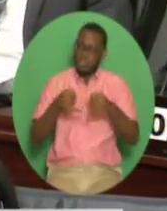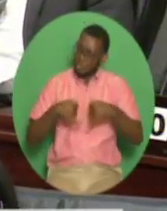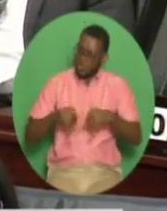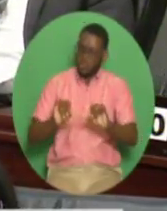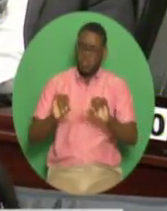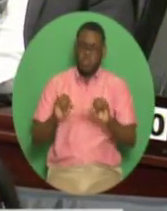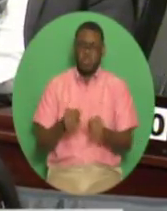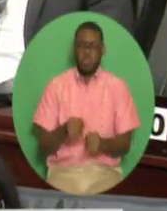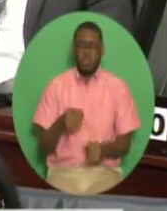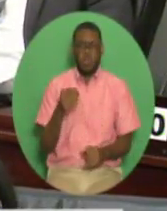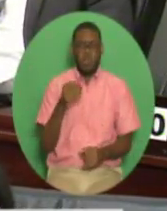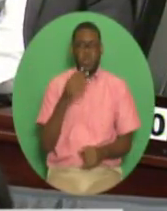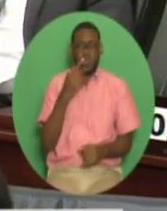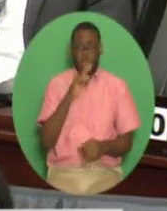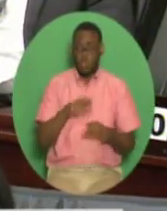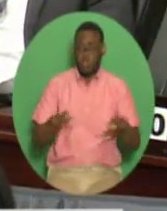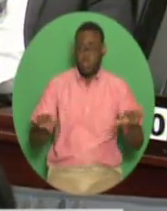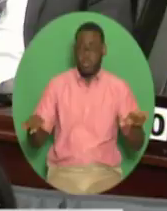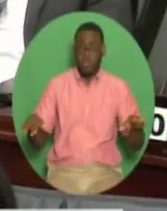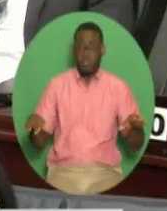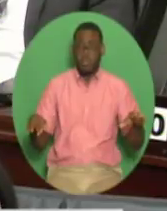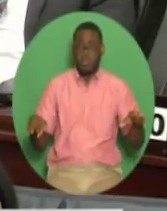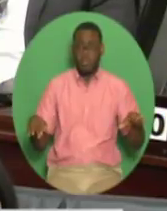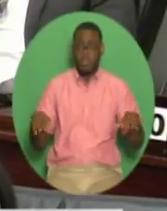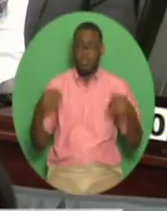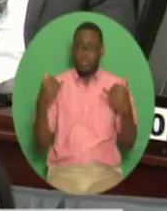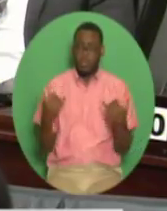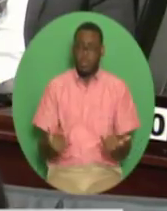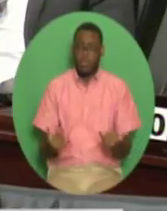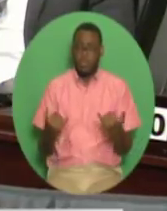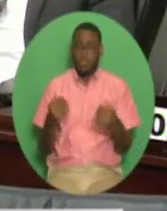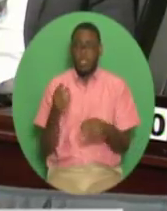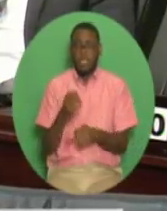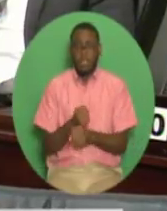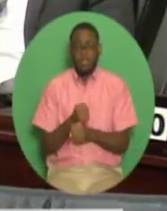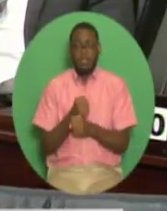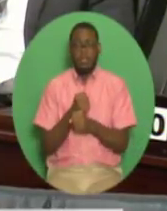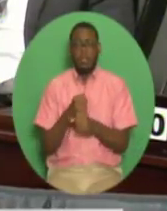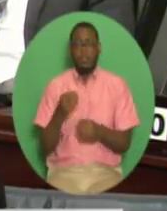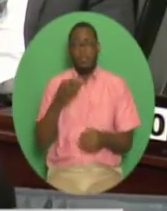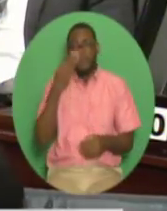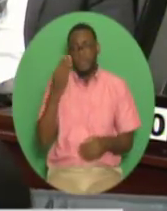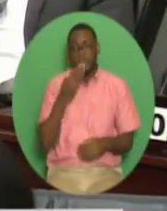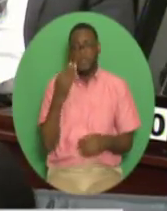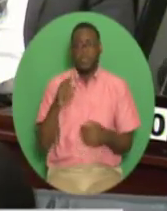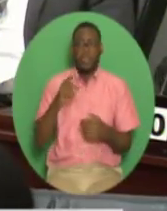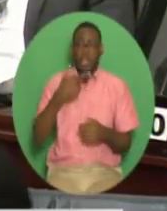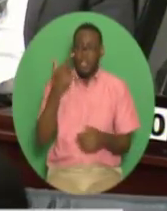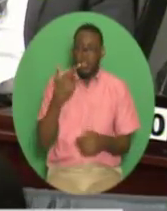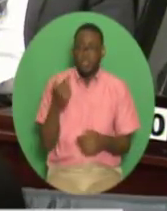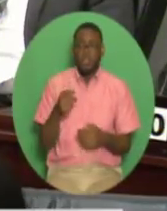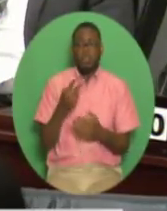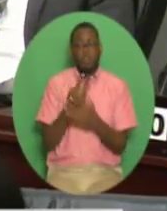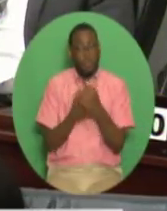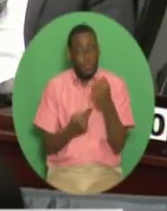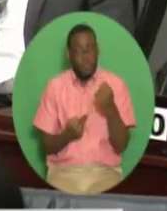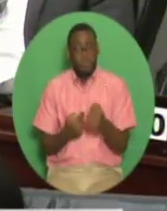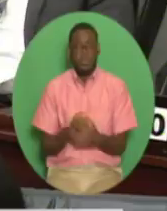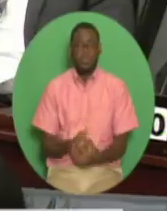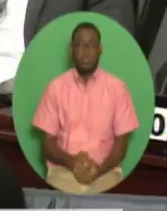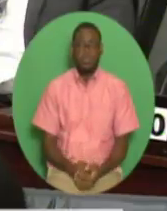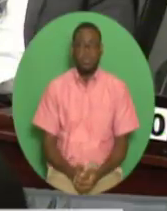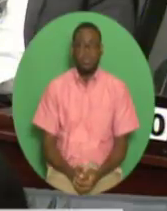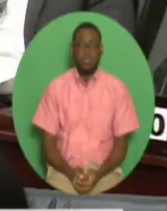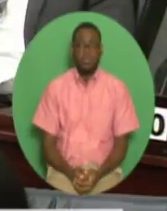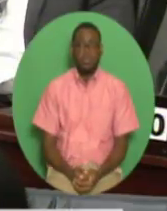students are now the beneficiaries of breakfast meals and lunches. Madam